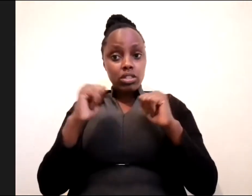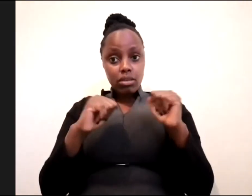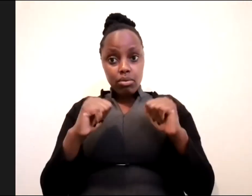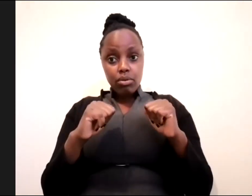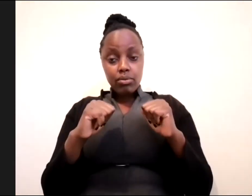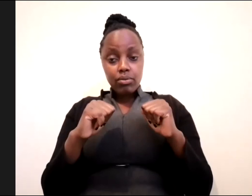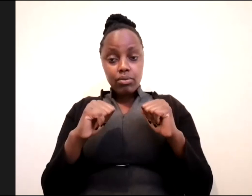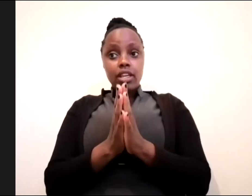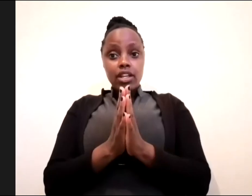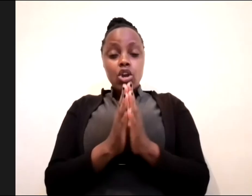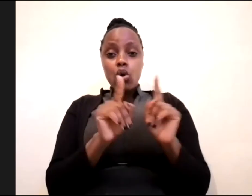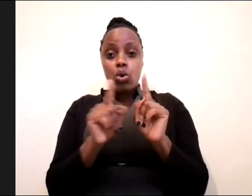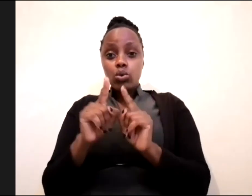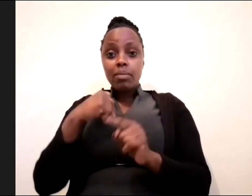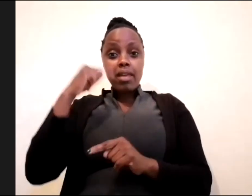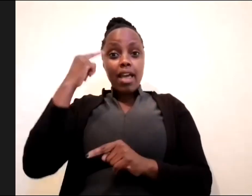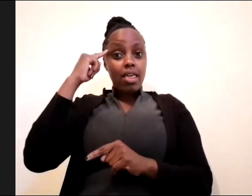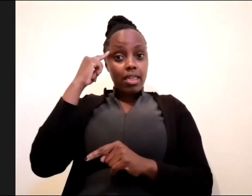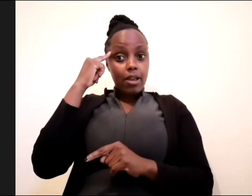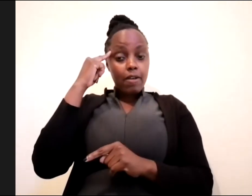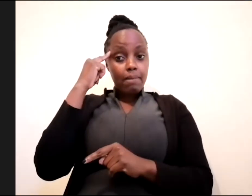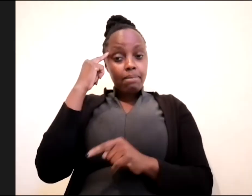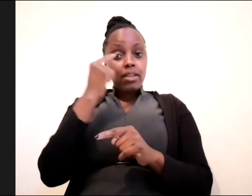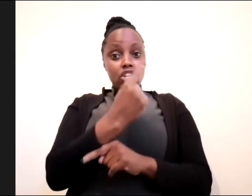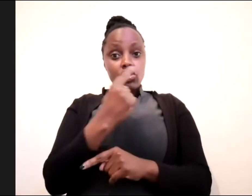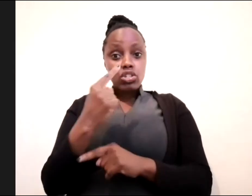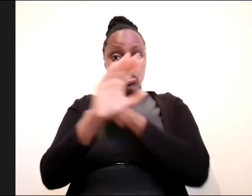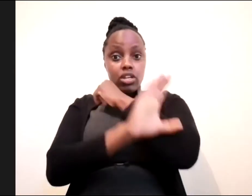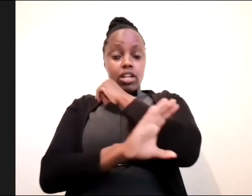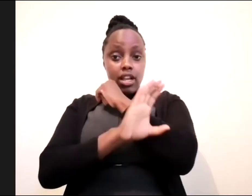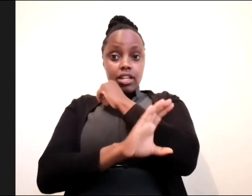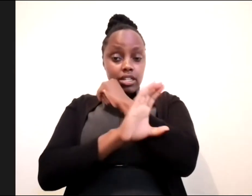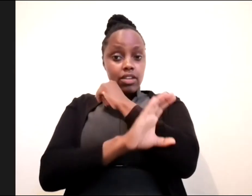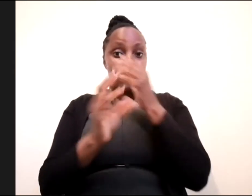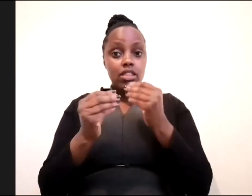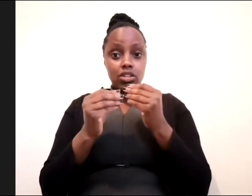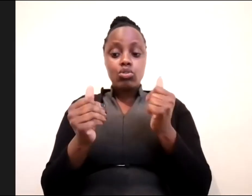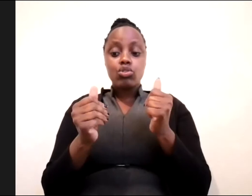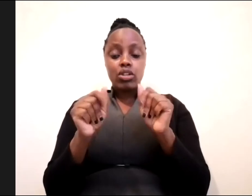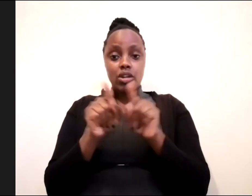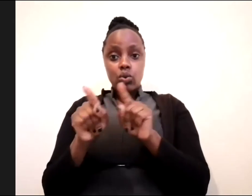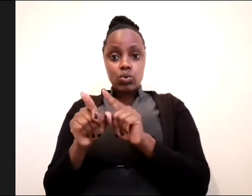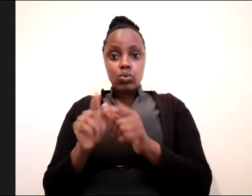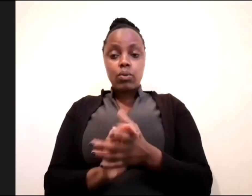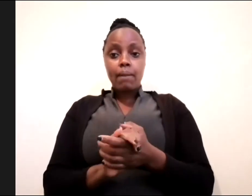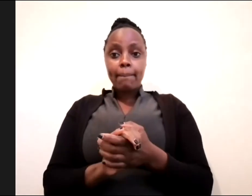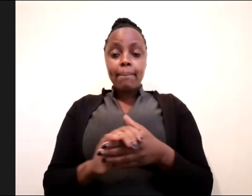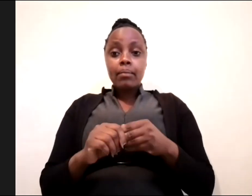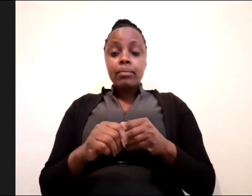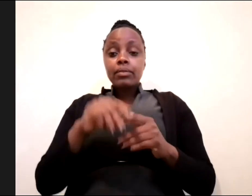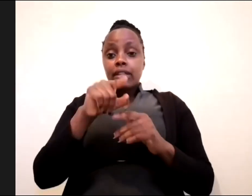And that I think there's in each country a solution on this. And this move